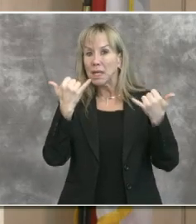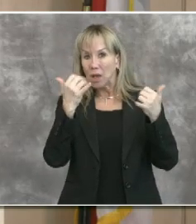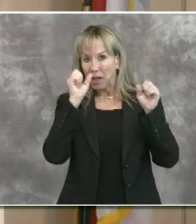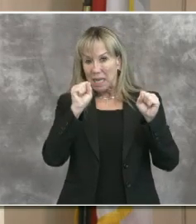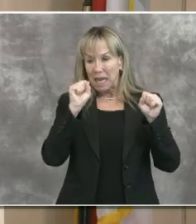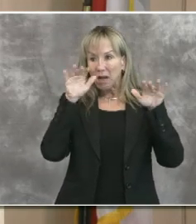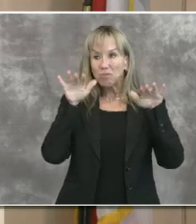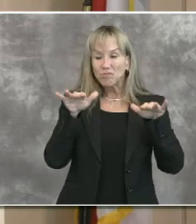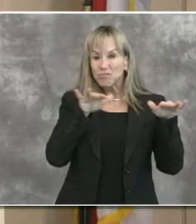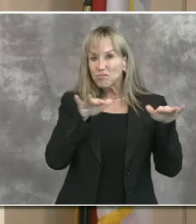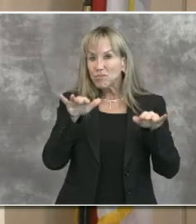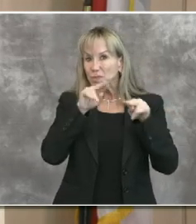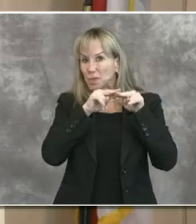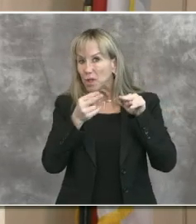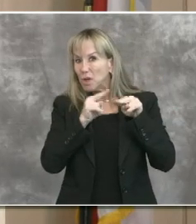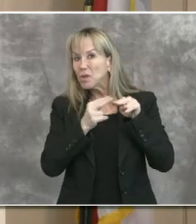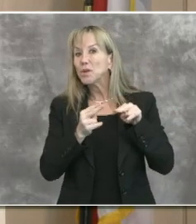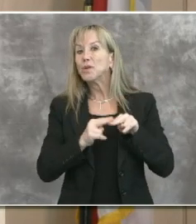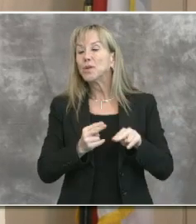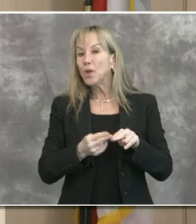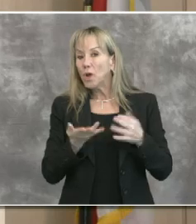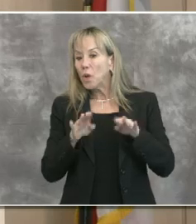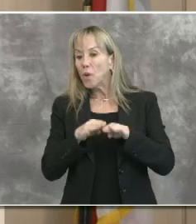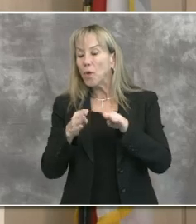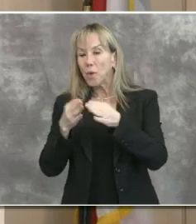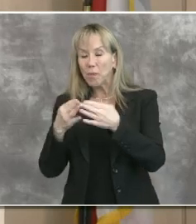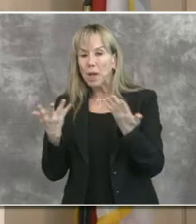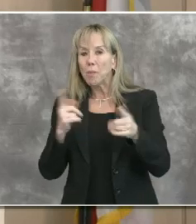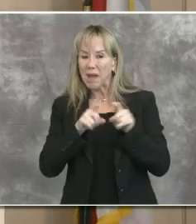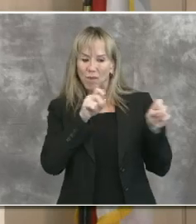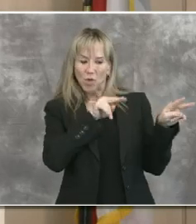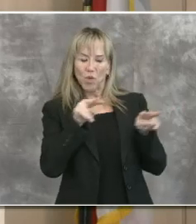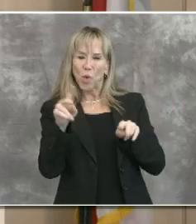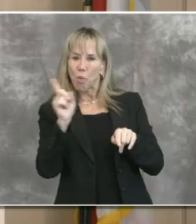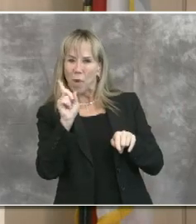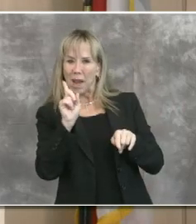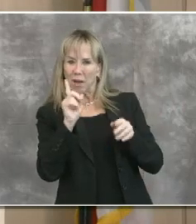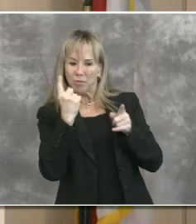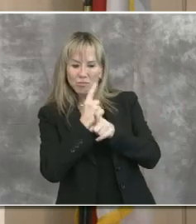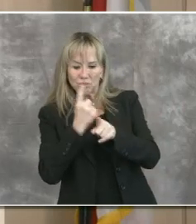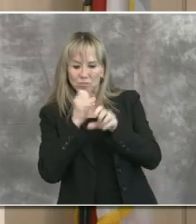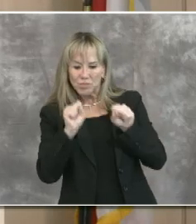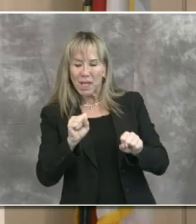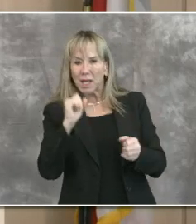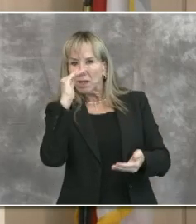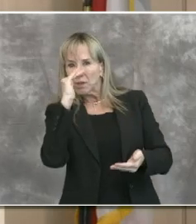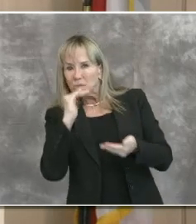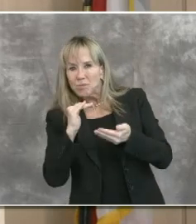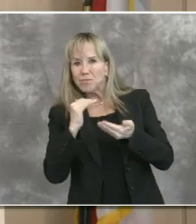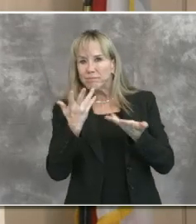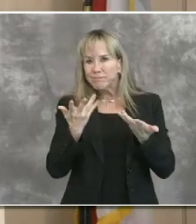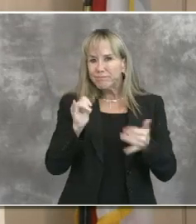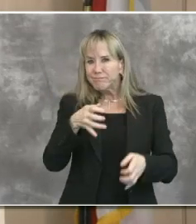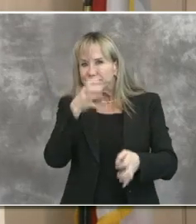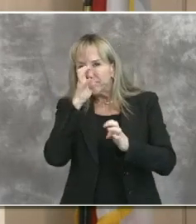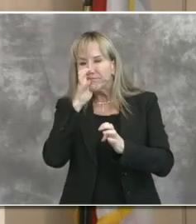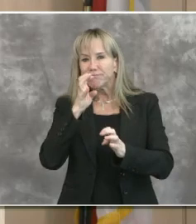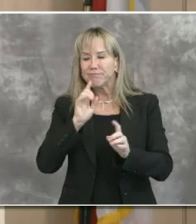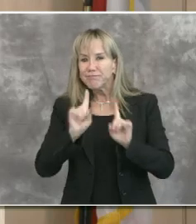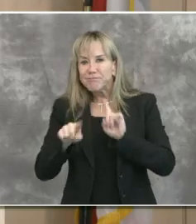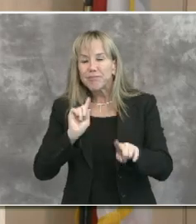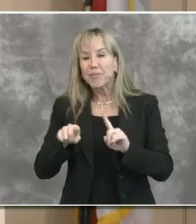we're looking at all of these various metrics to see where can we dial down. And we will be exploring that over